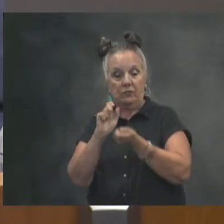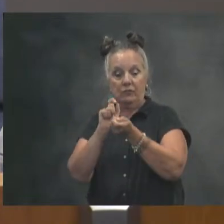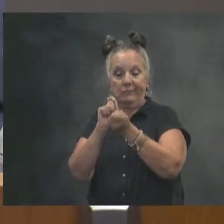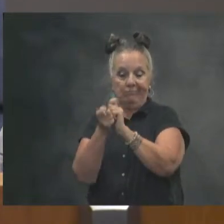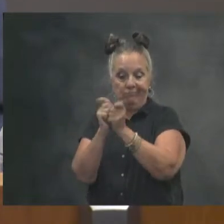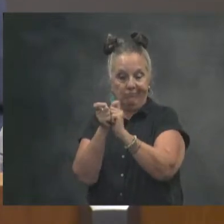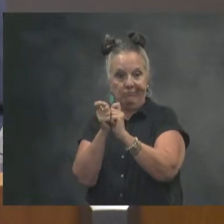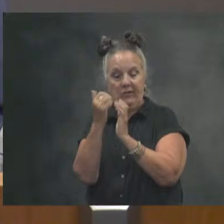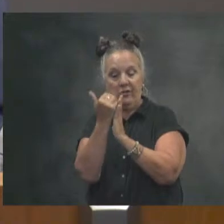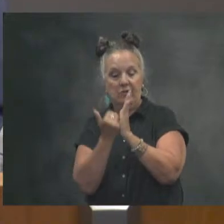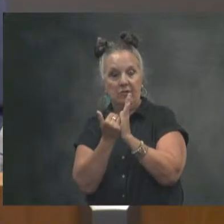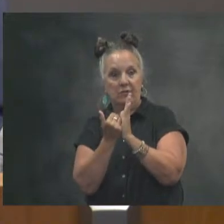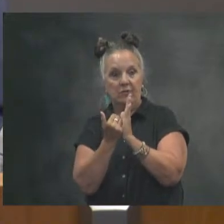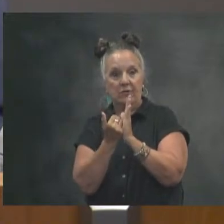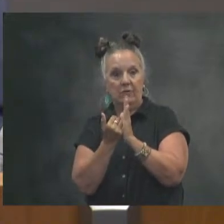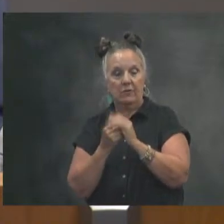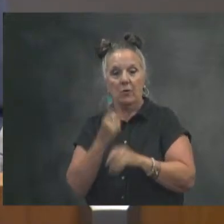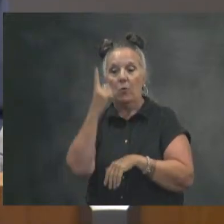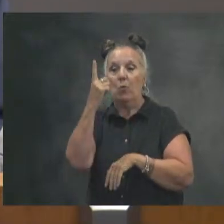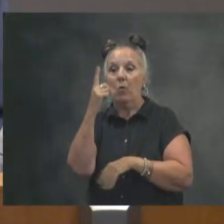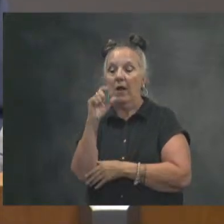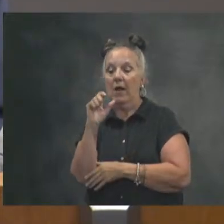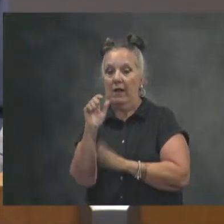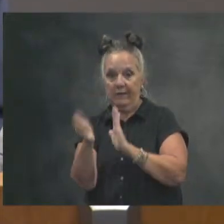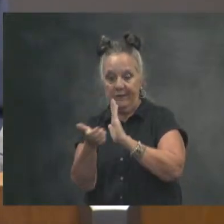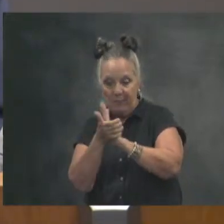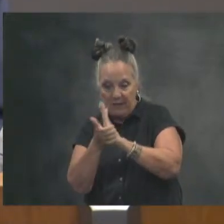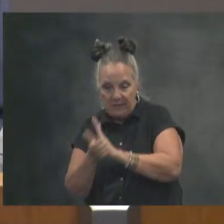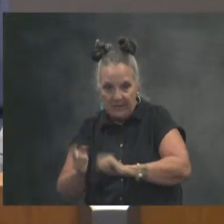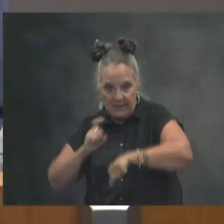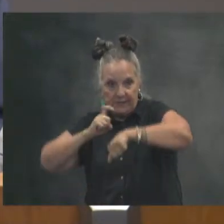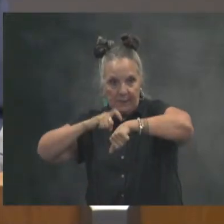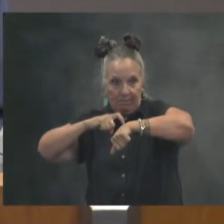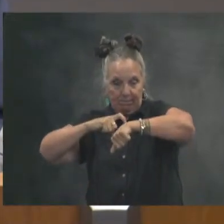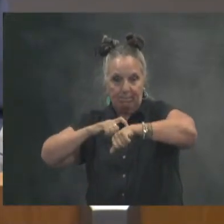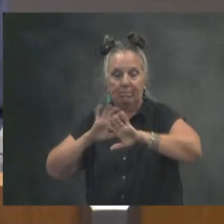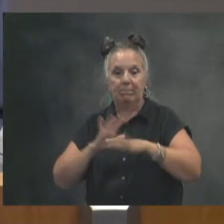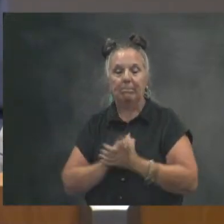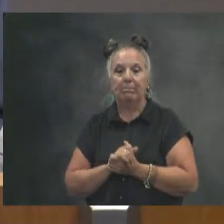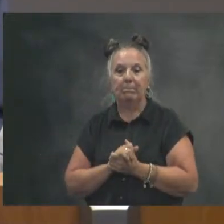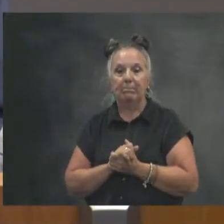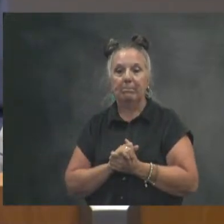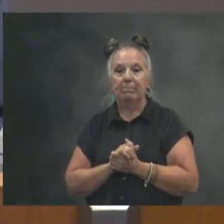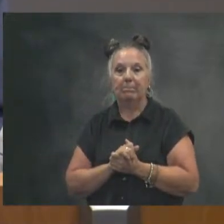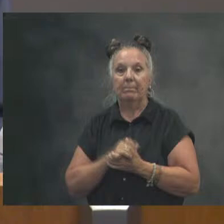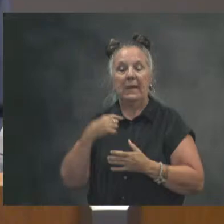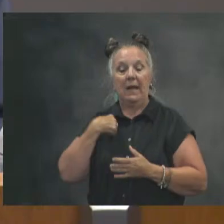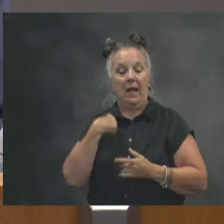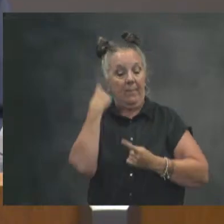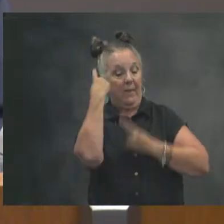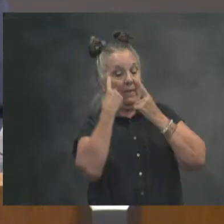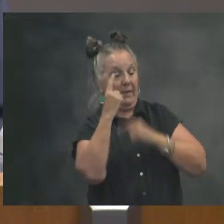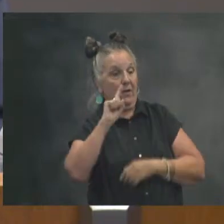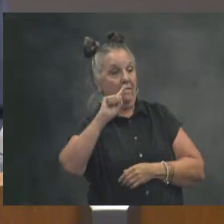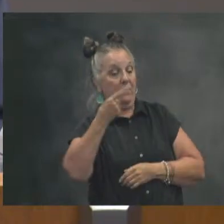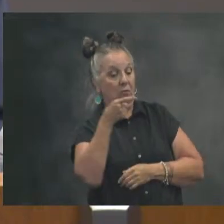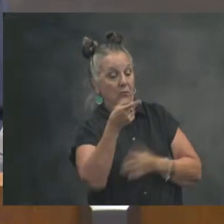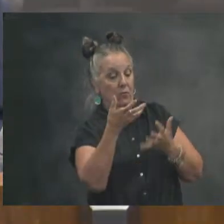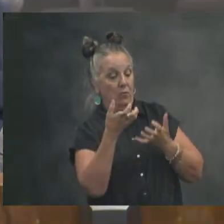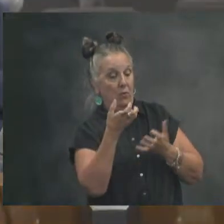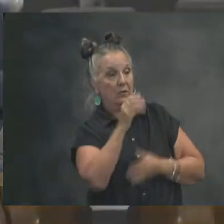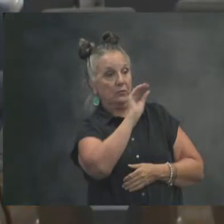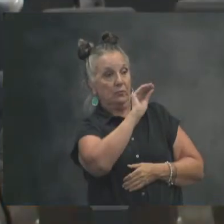one amendment at a time? Okay, so I'm thinking first you want